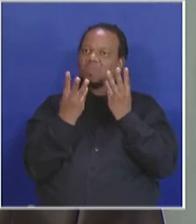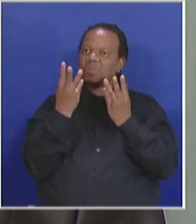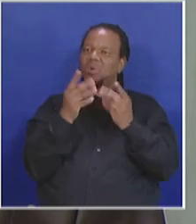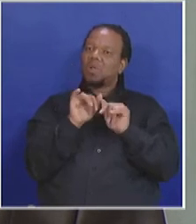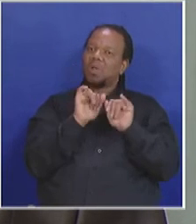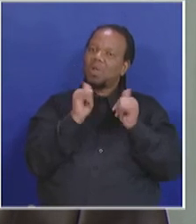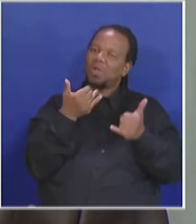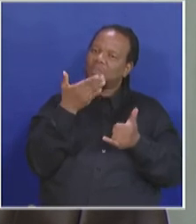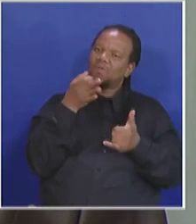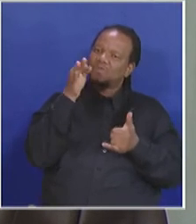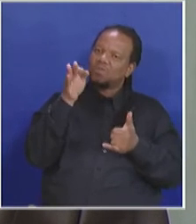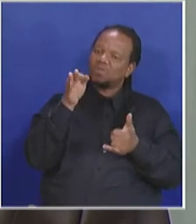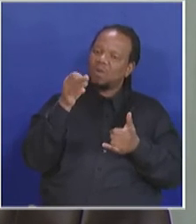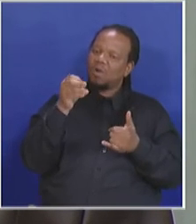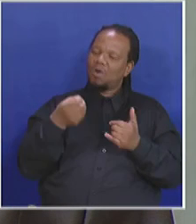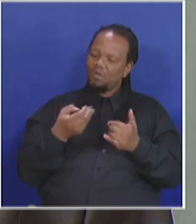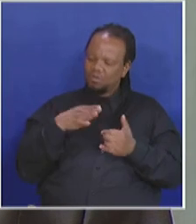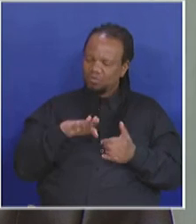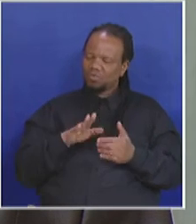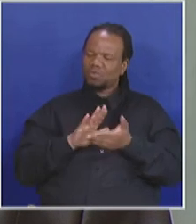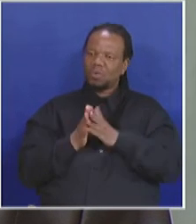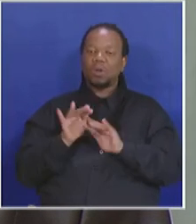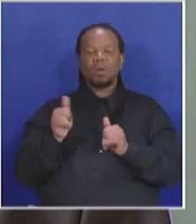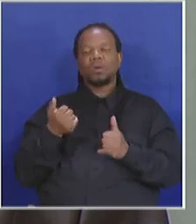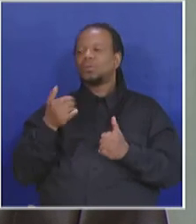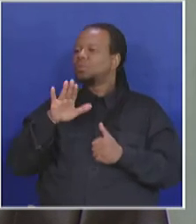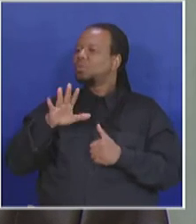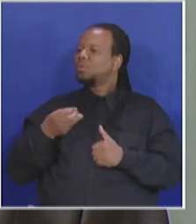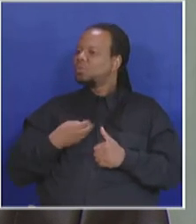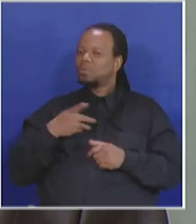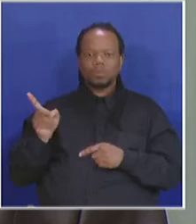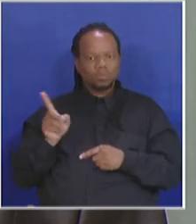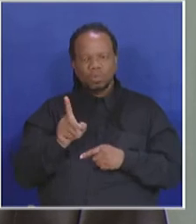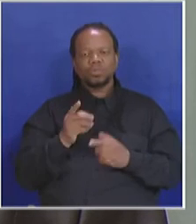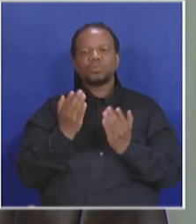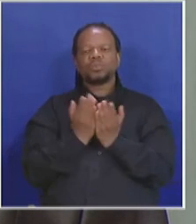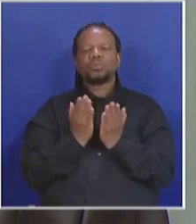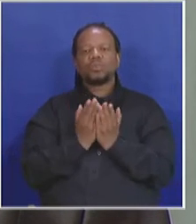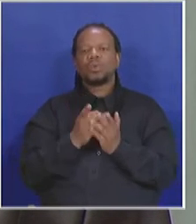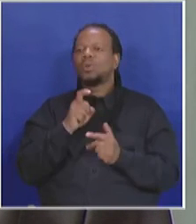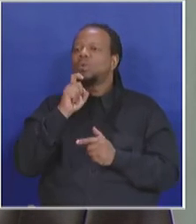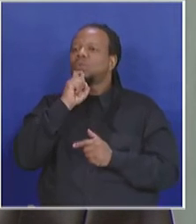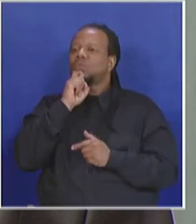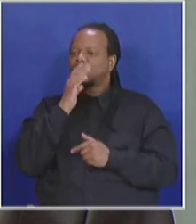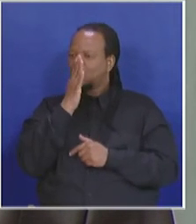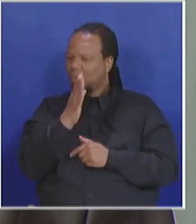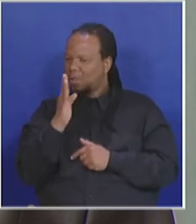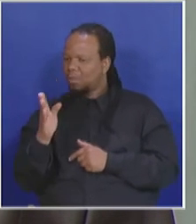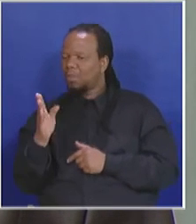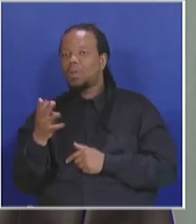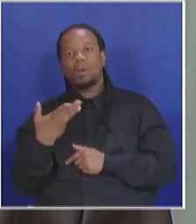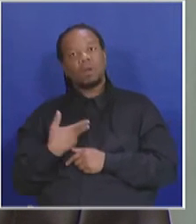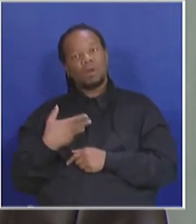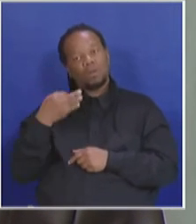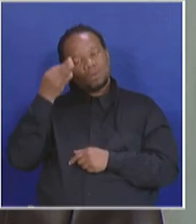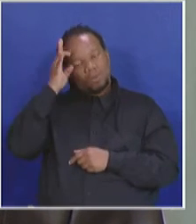our kids. Learners must feel safe to go to school, use libraries and other facilities that government has made available to